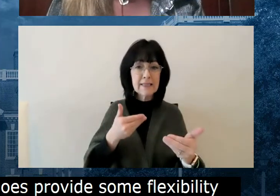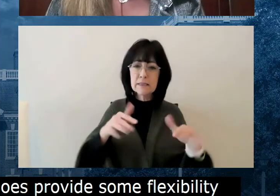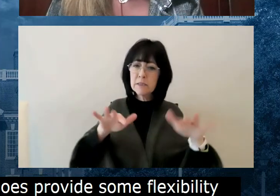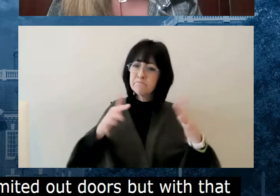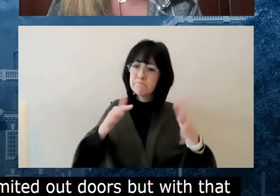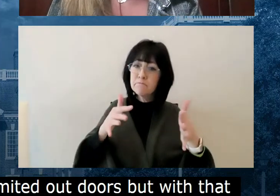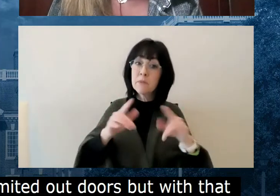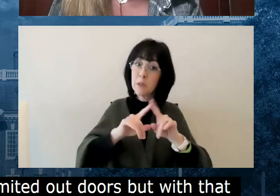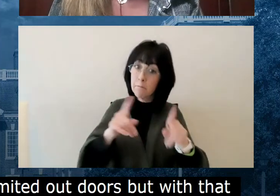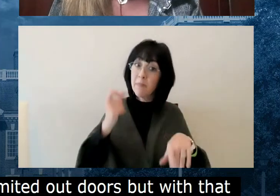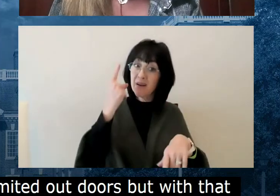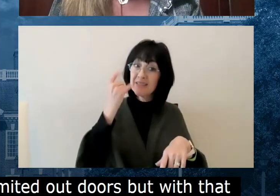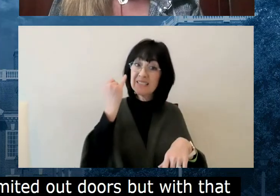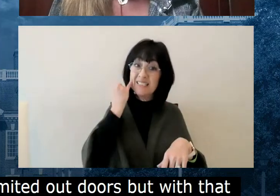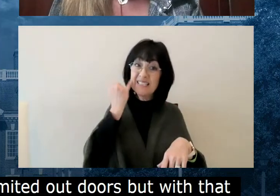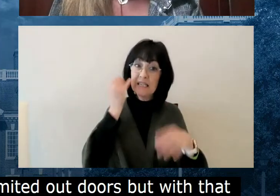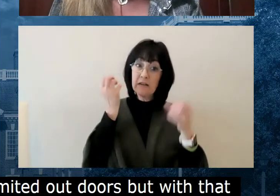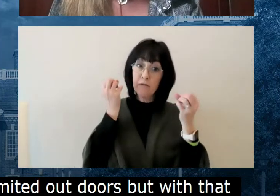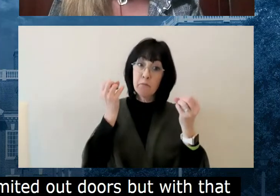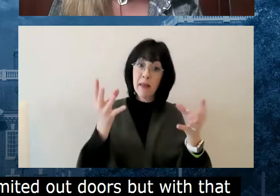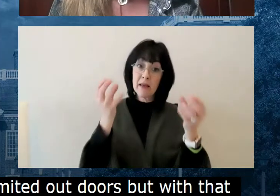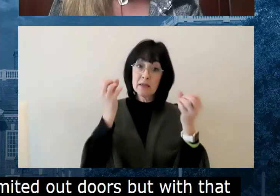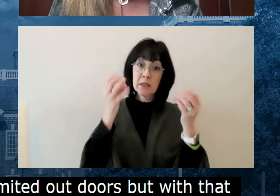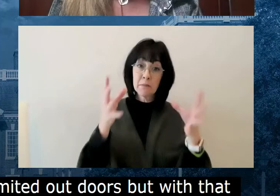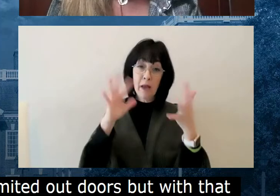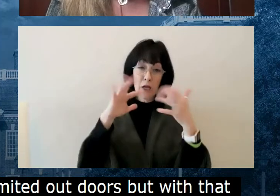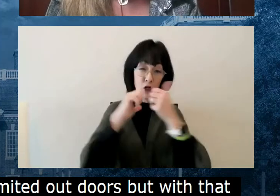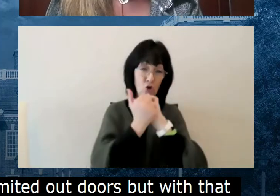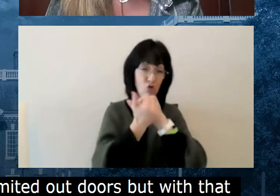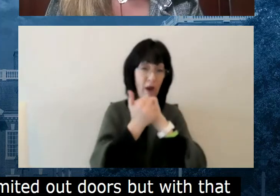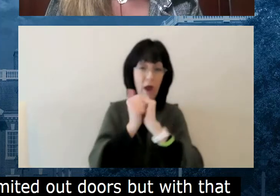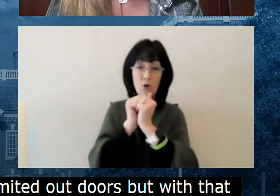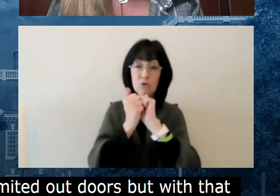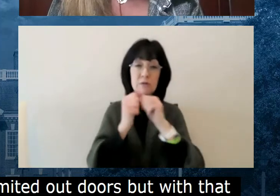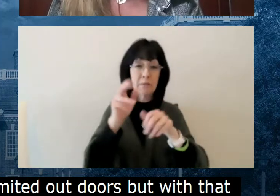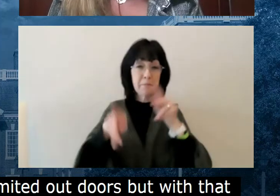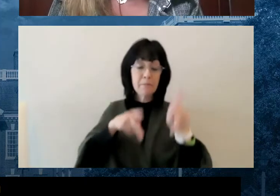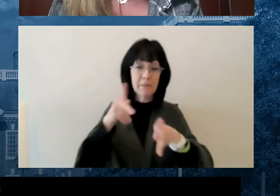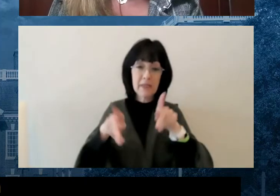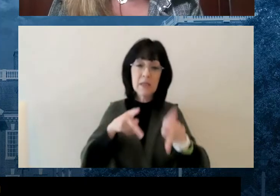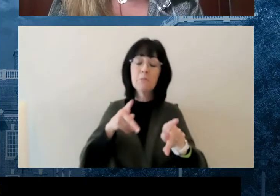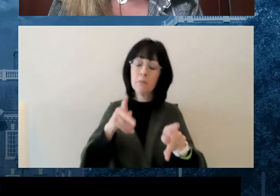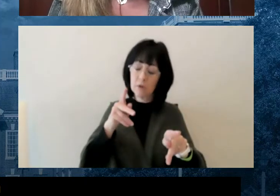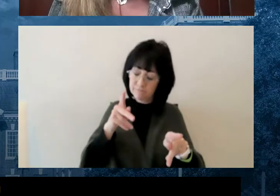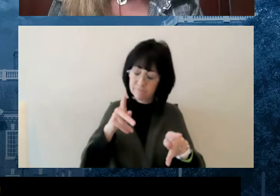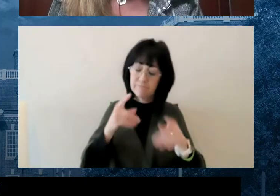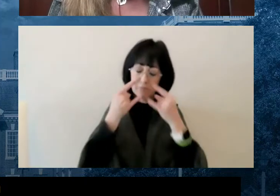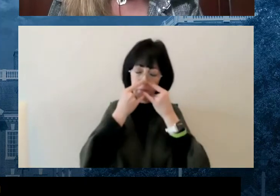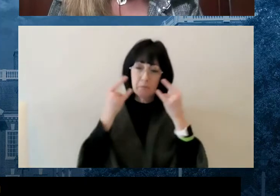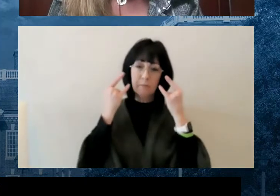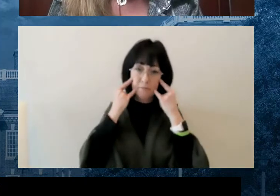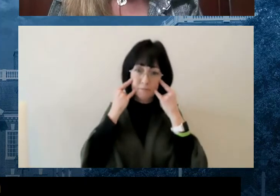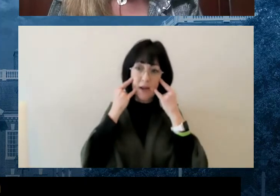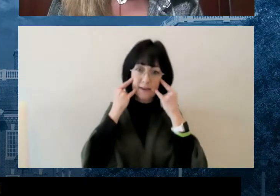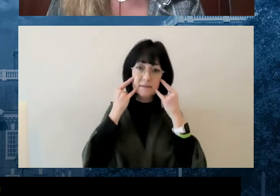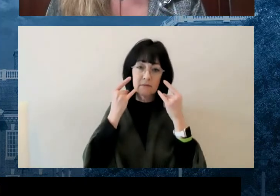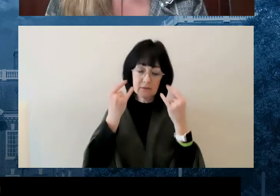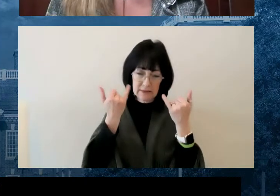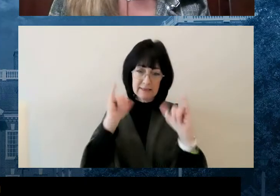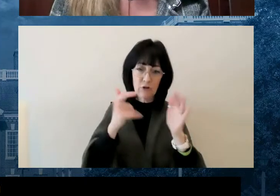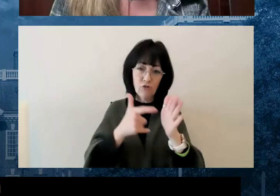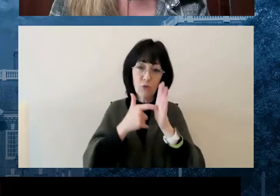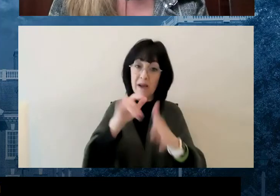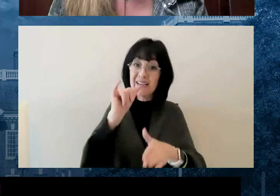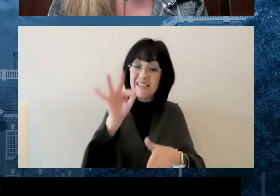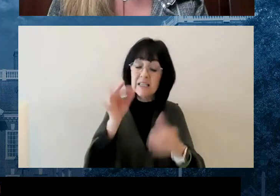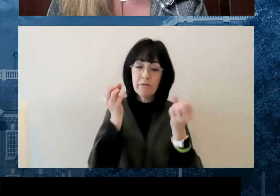gatherings. And so when people are in crowded situations, even outdoors, masks will still be required.